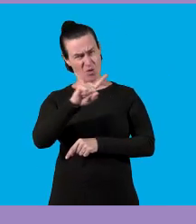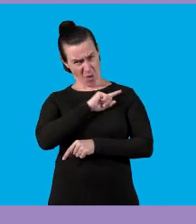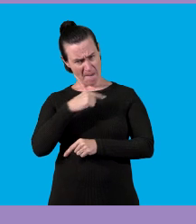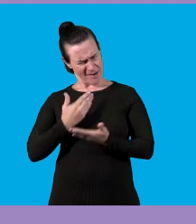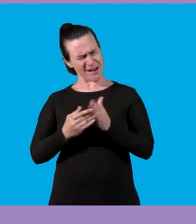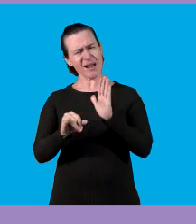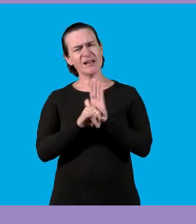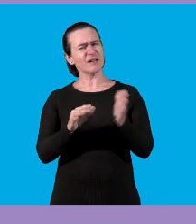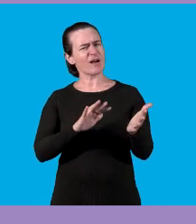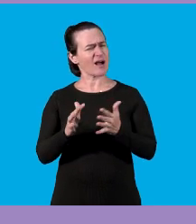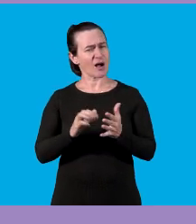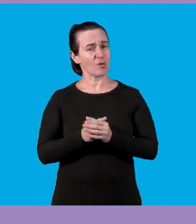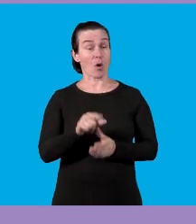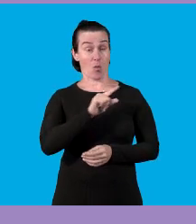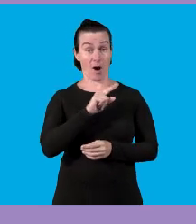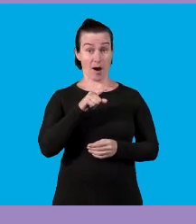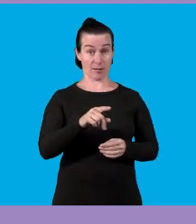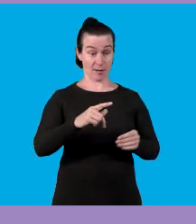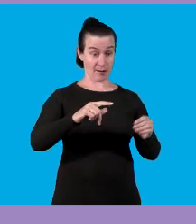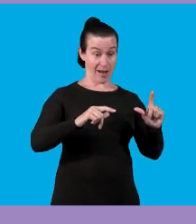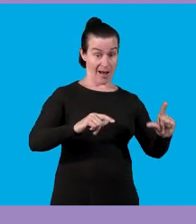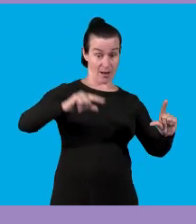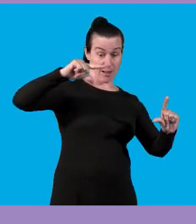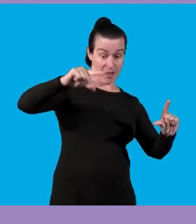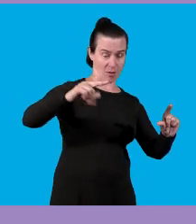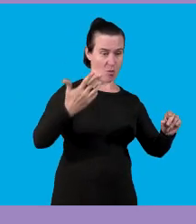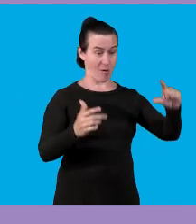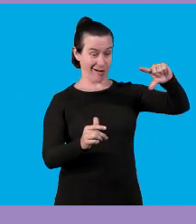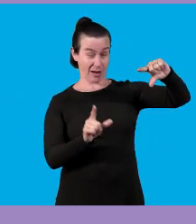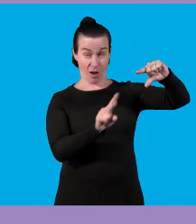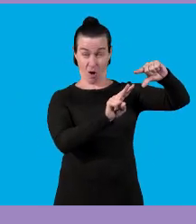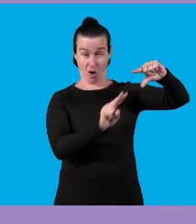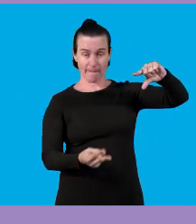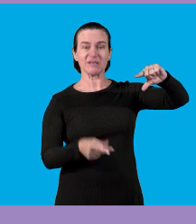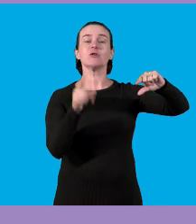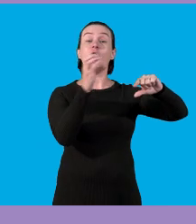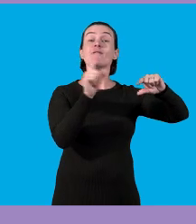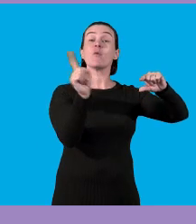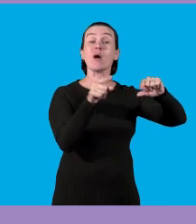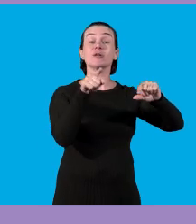be opposite angles of a parallelogram.